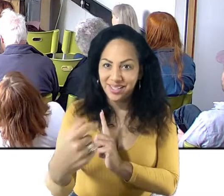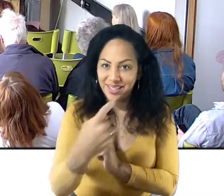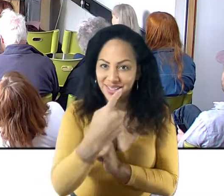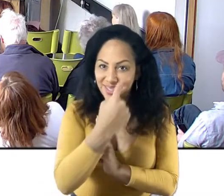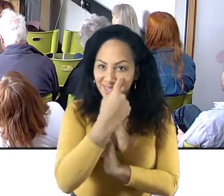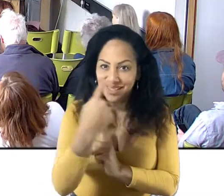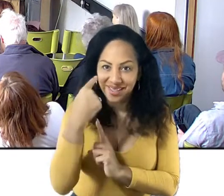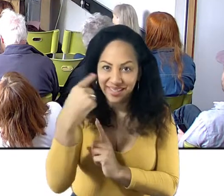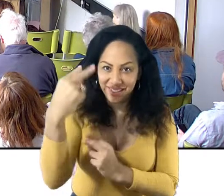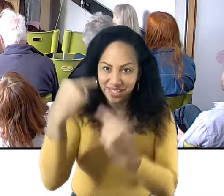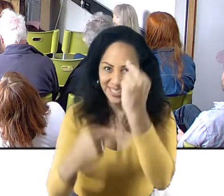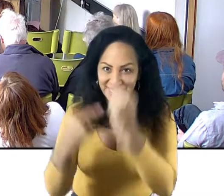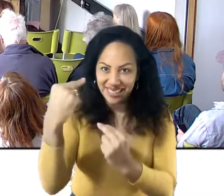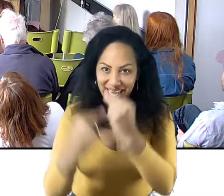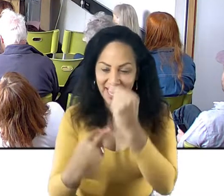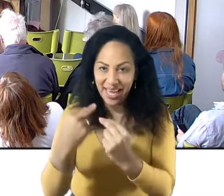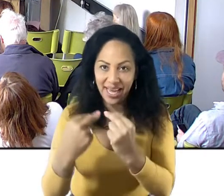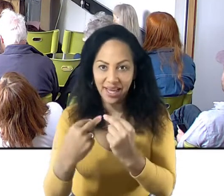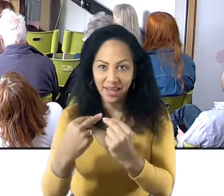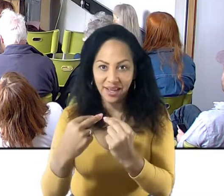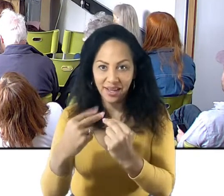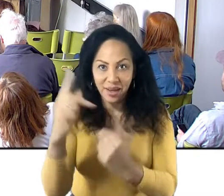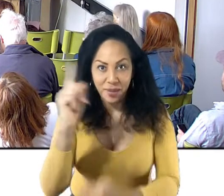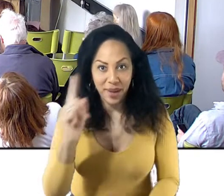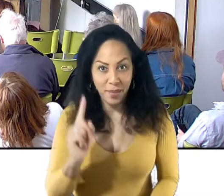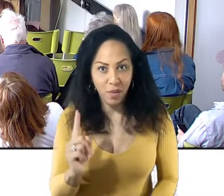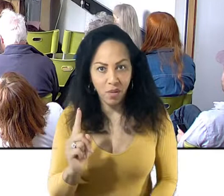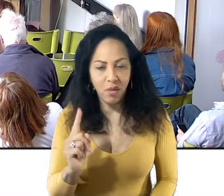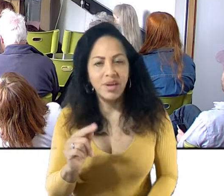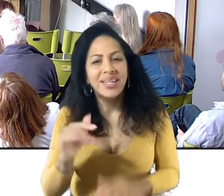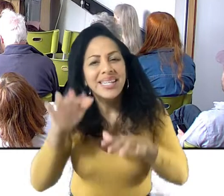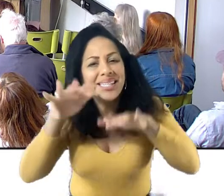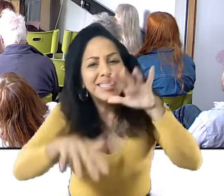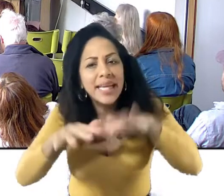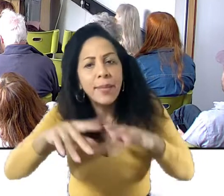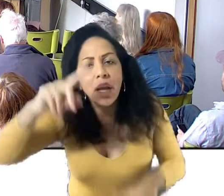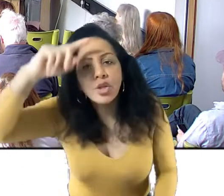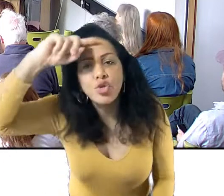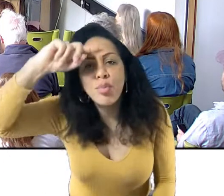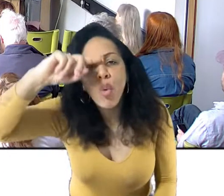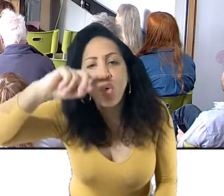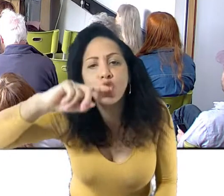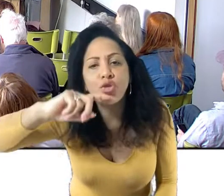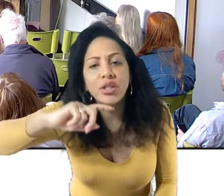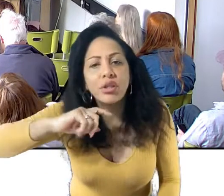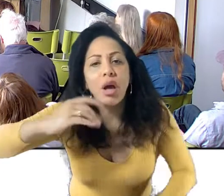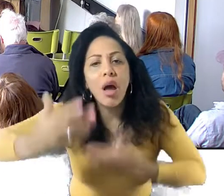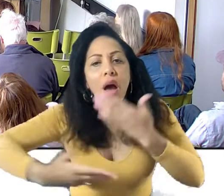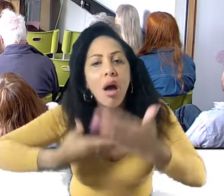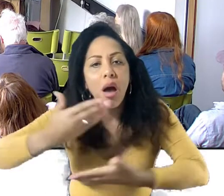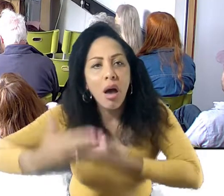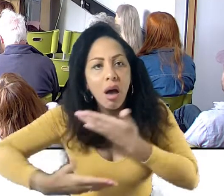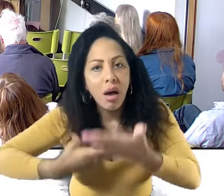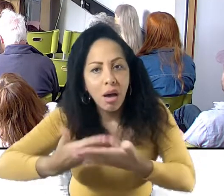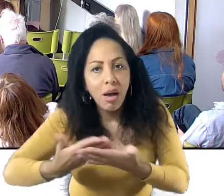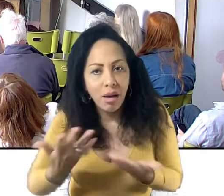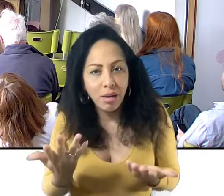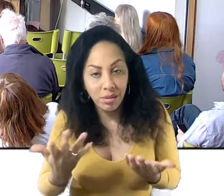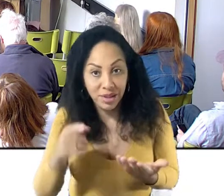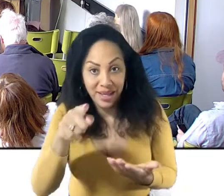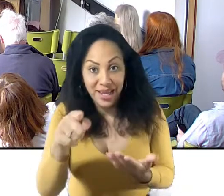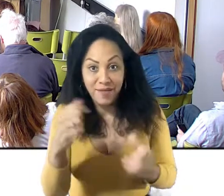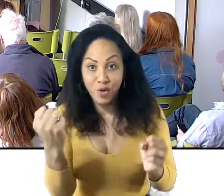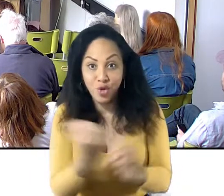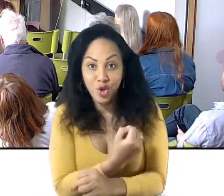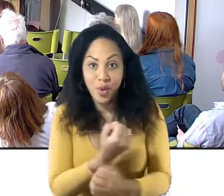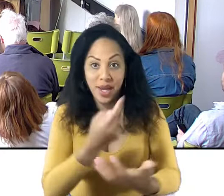seeing people really. That's why it's like portraiture. And I wondered whether, you know, if you're doing a portrait of a